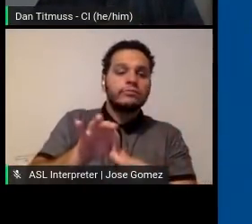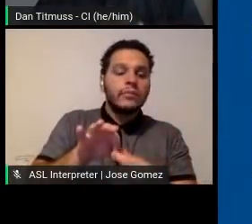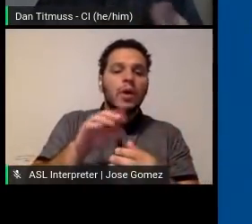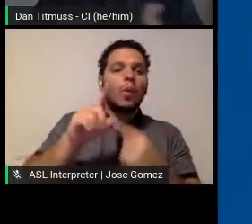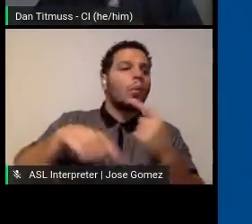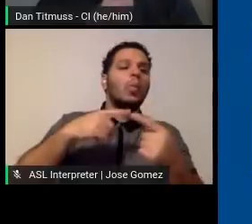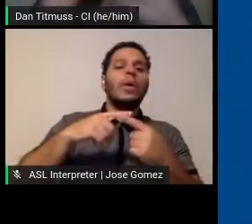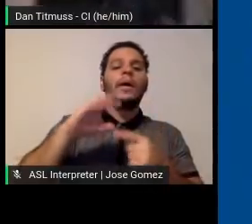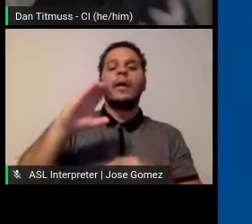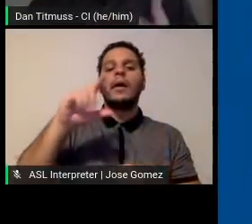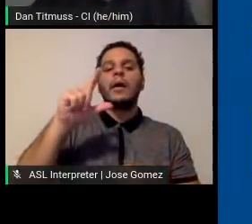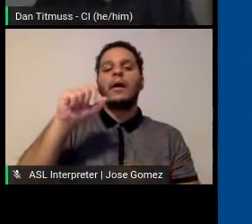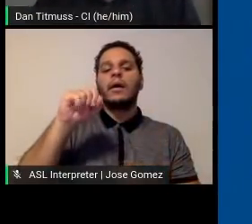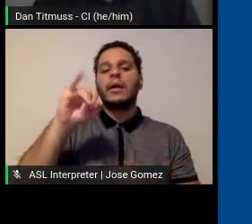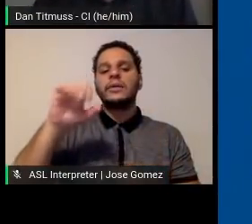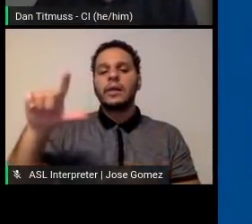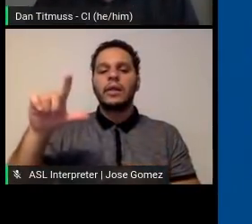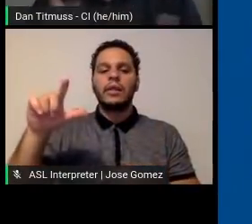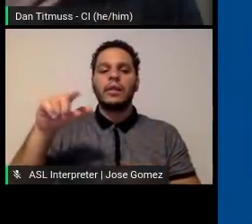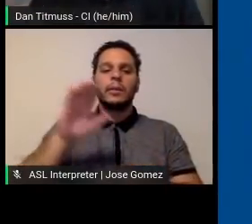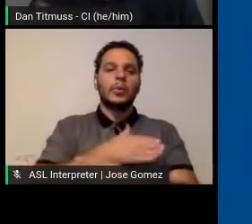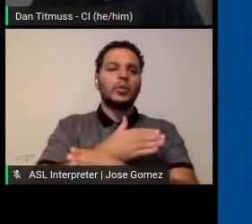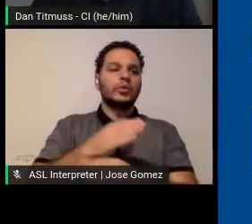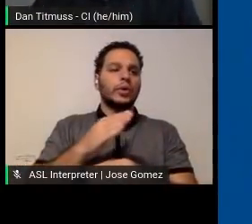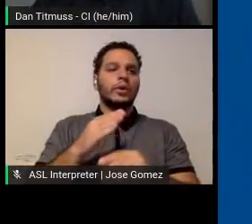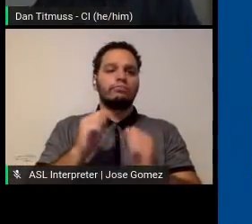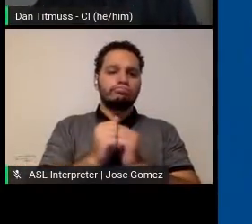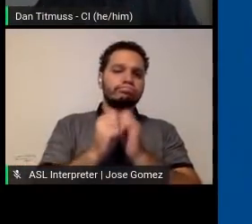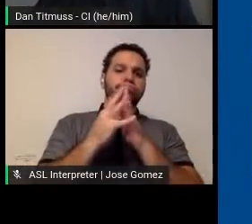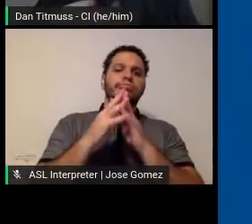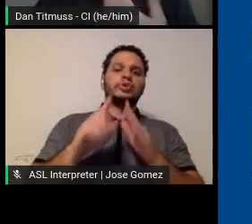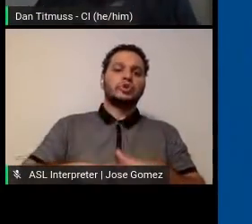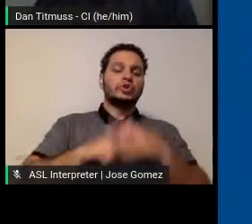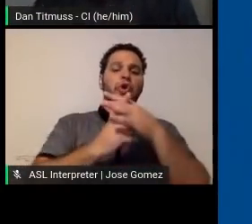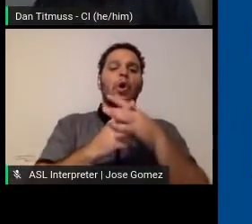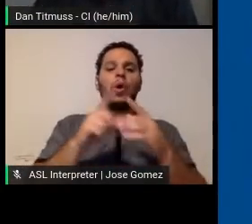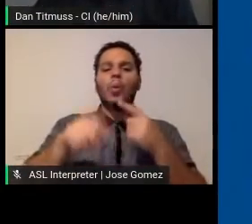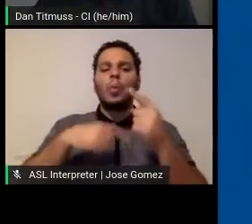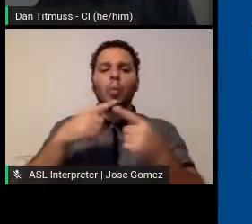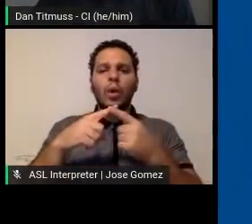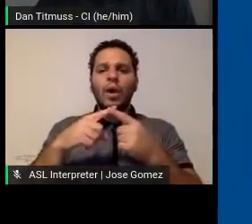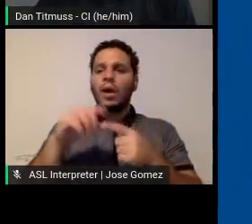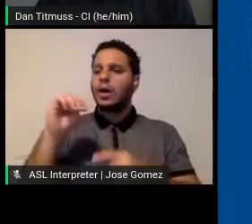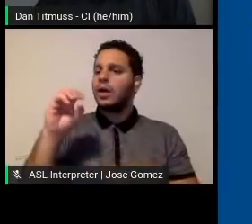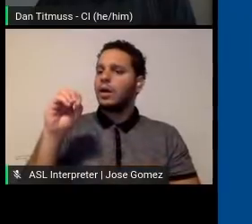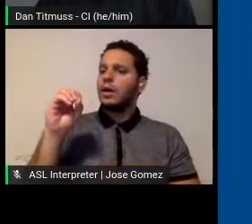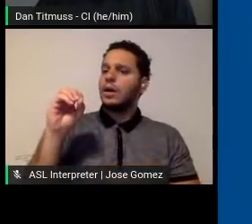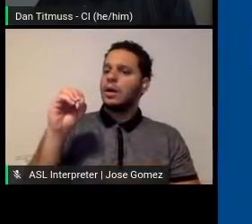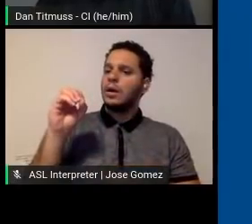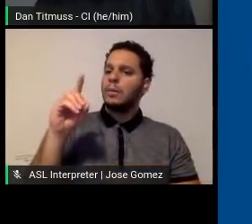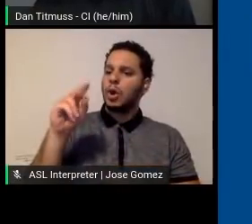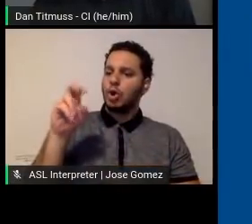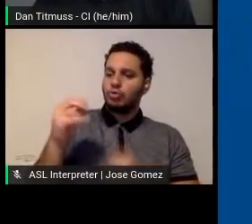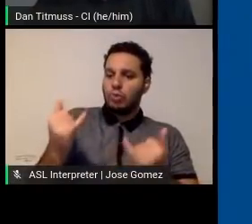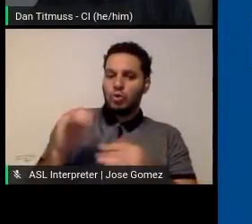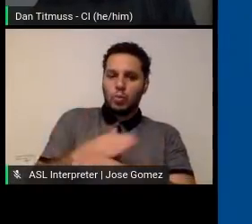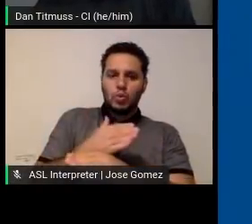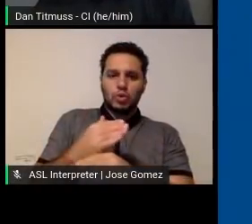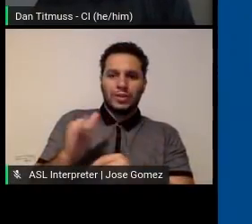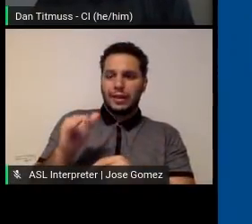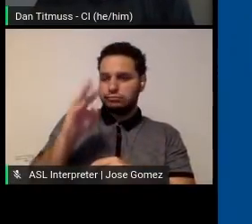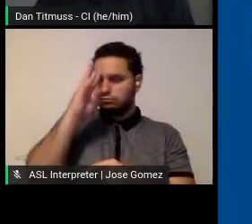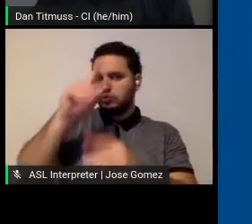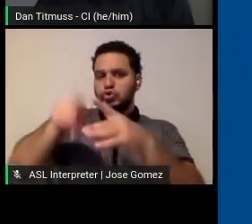when did the concept of classical music start, and when did the concept of modern music start? It's also some more depressing